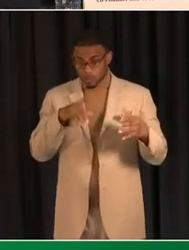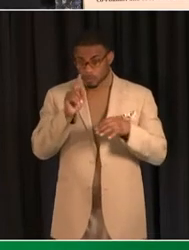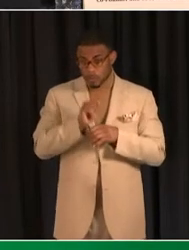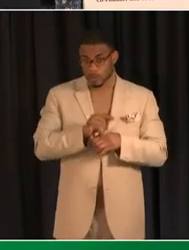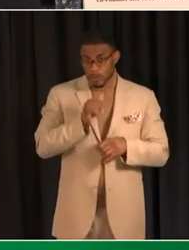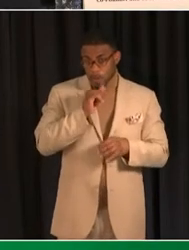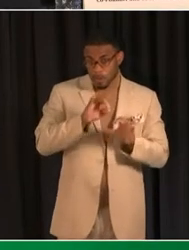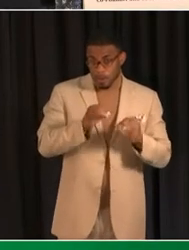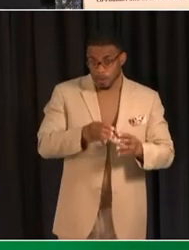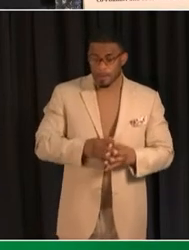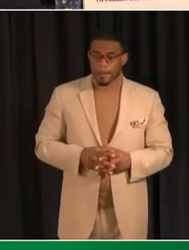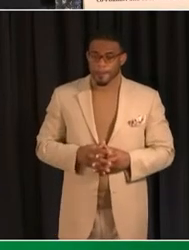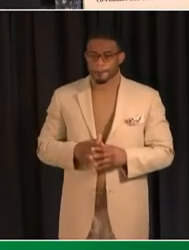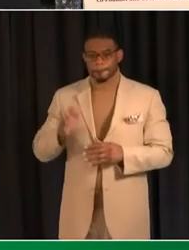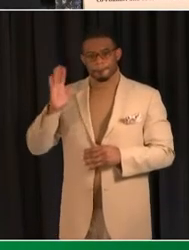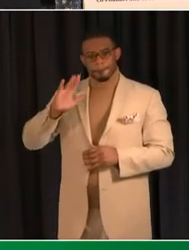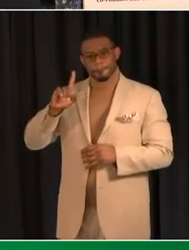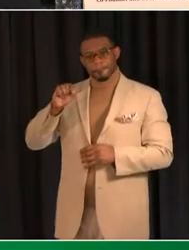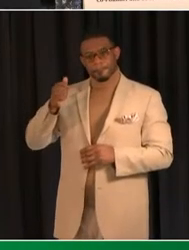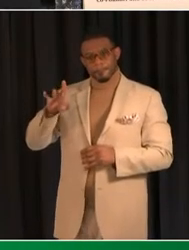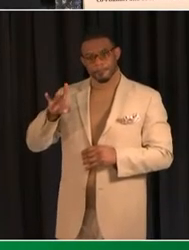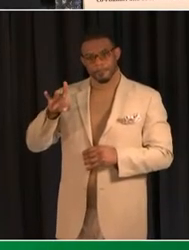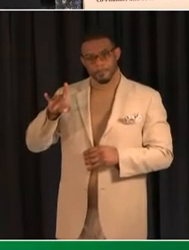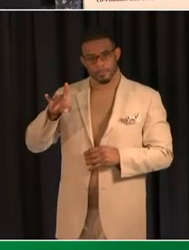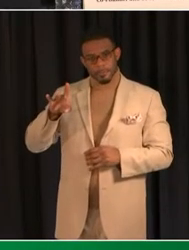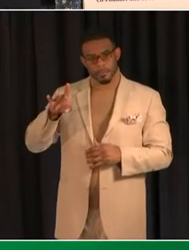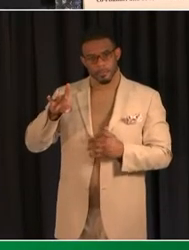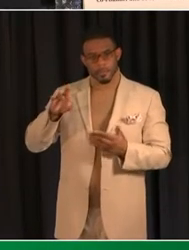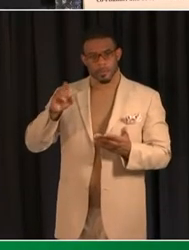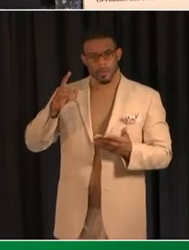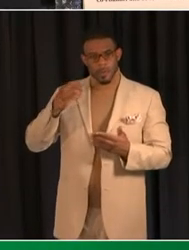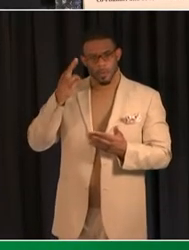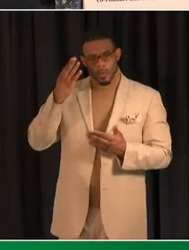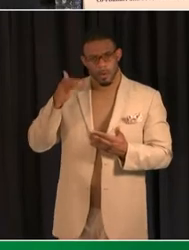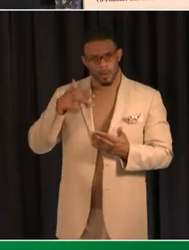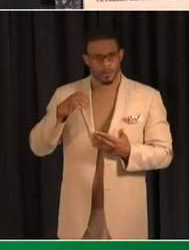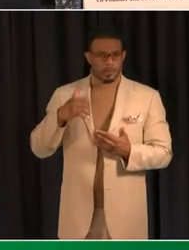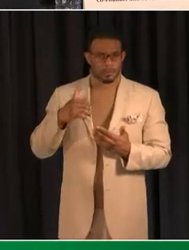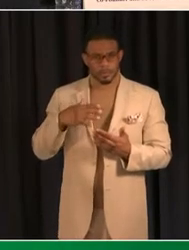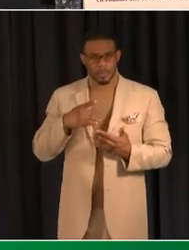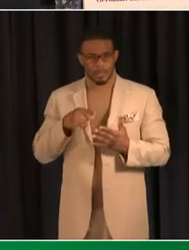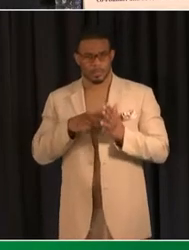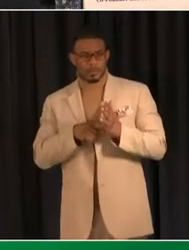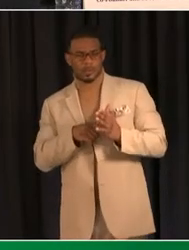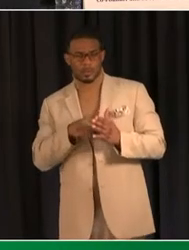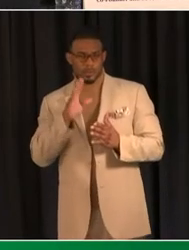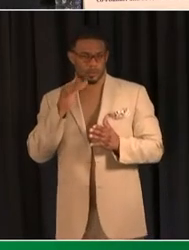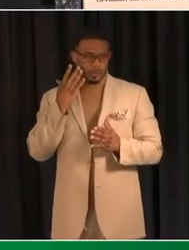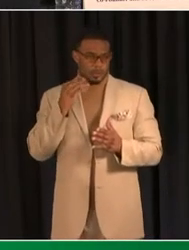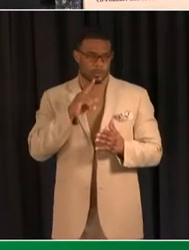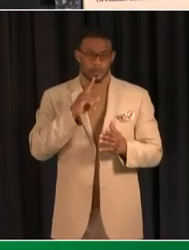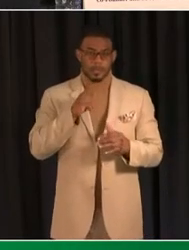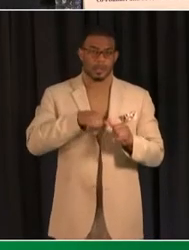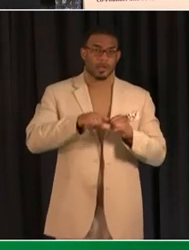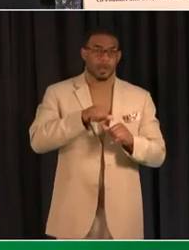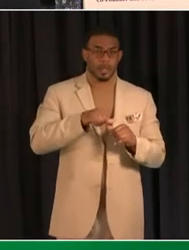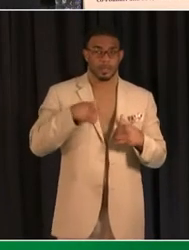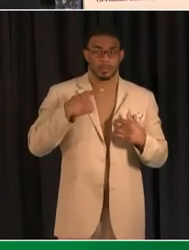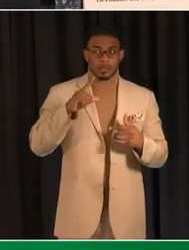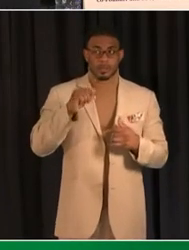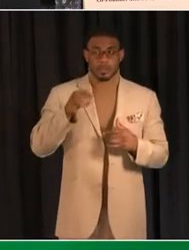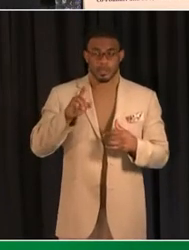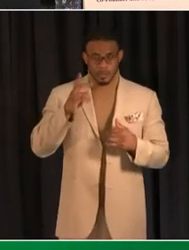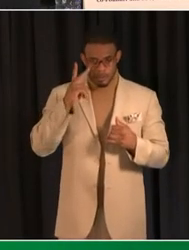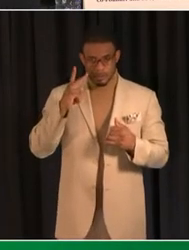a traditional private office, back in 2018. And so one of the reasons why we kind of like to showcase our journey is being around